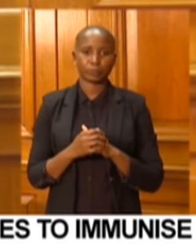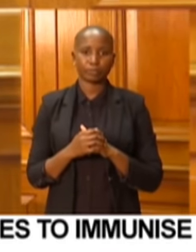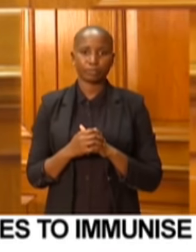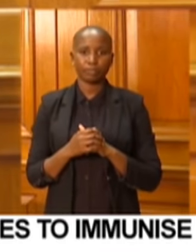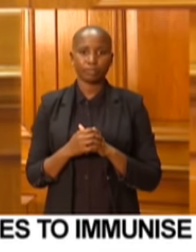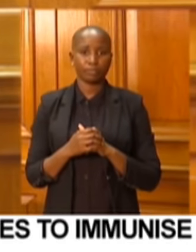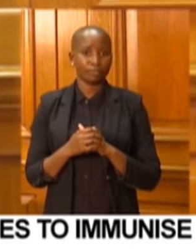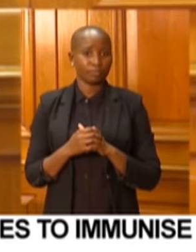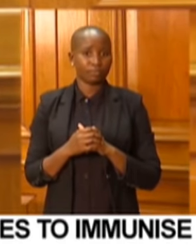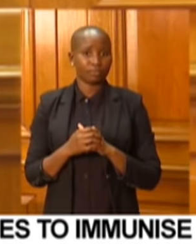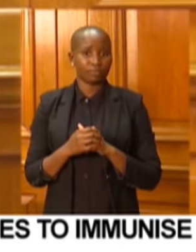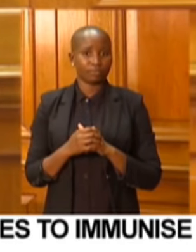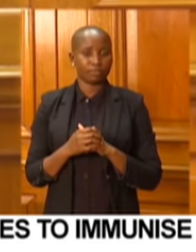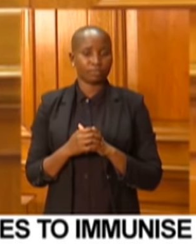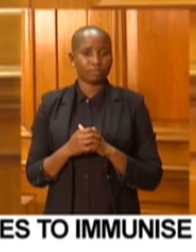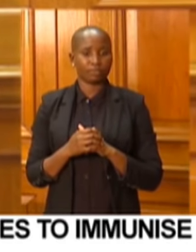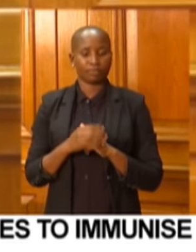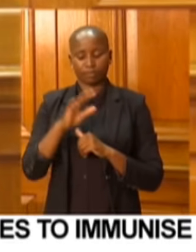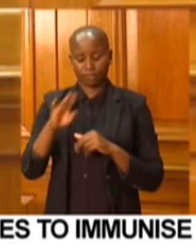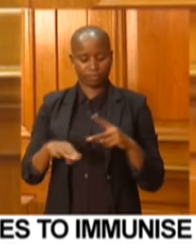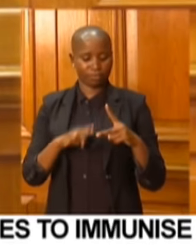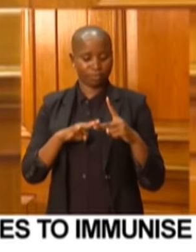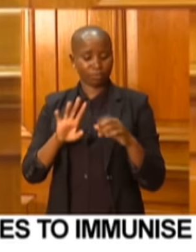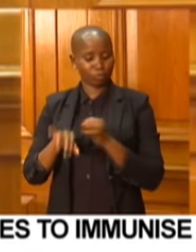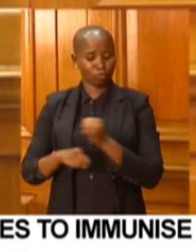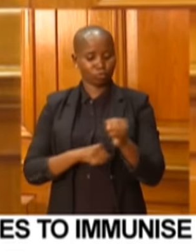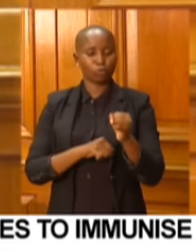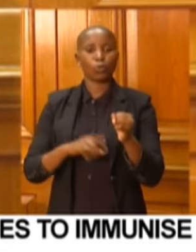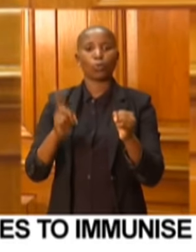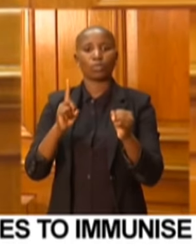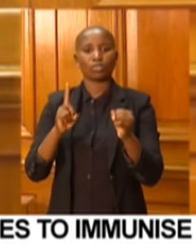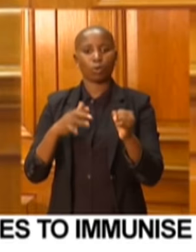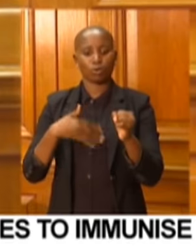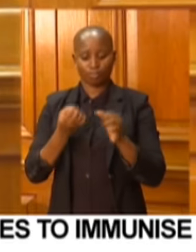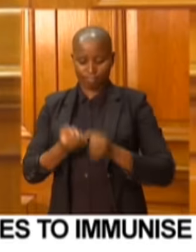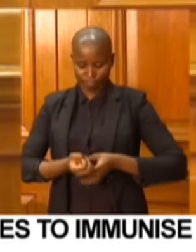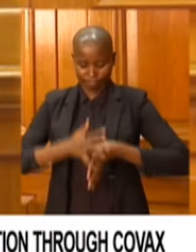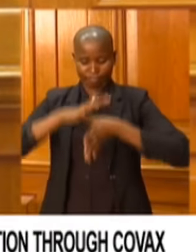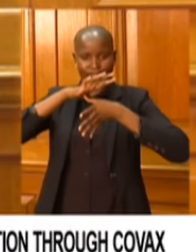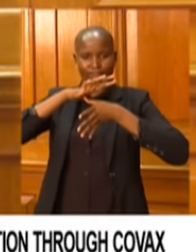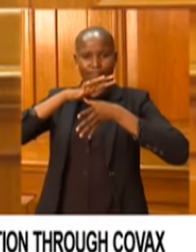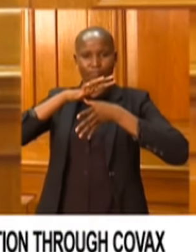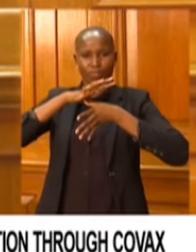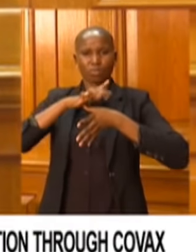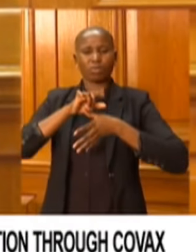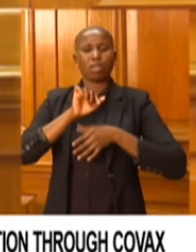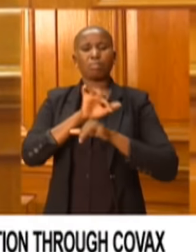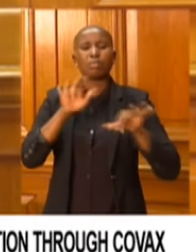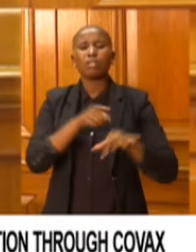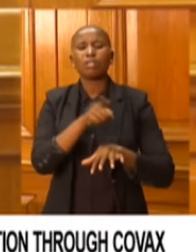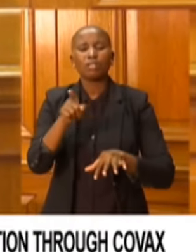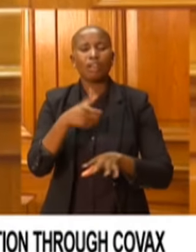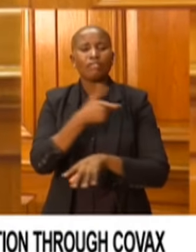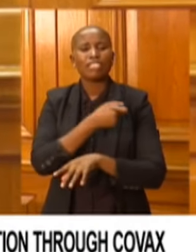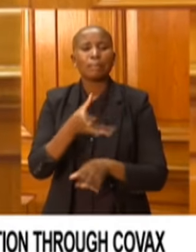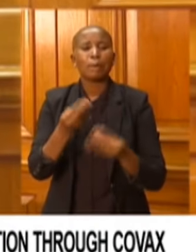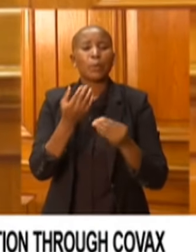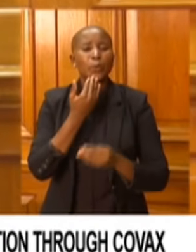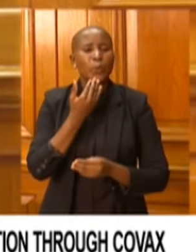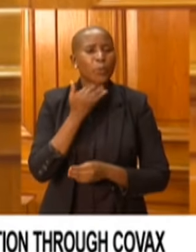strategy is to identify the priority groups that need to be vaccinated as we